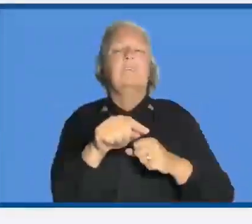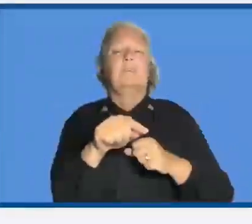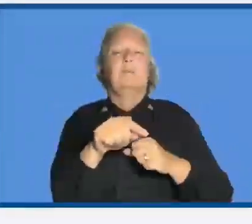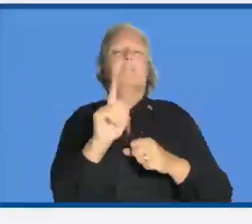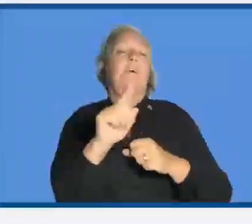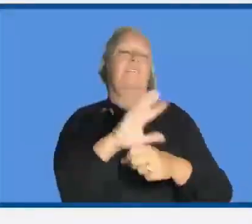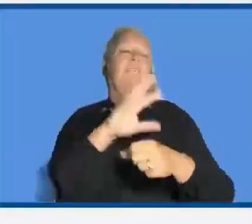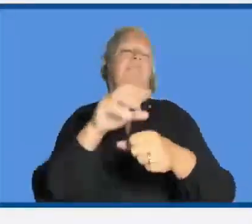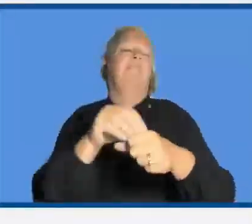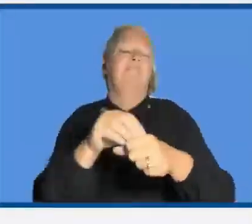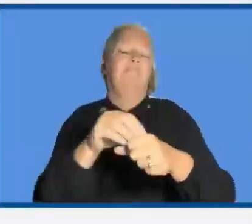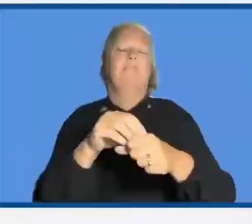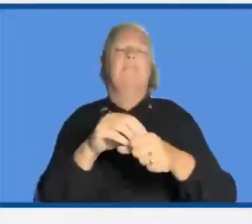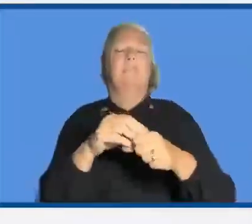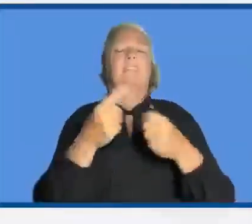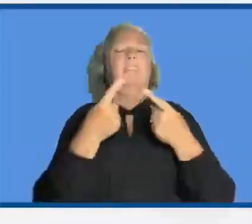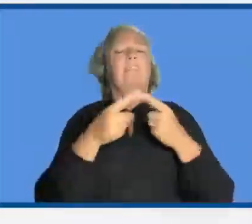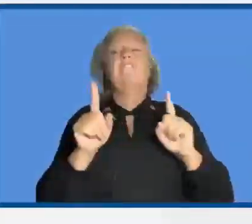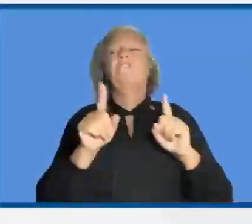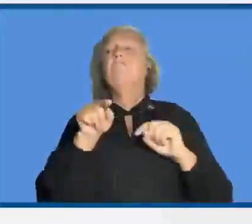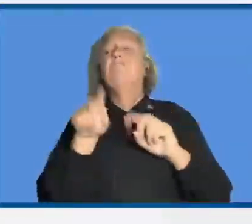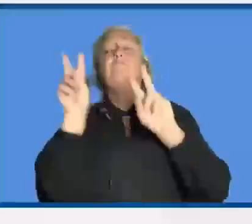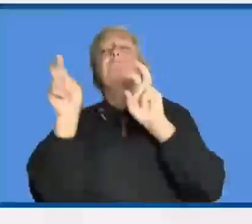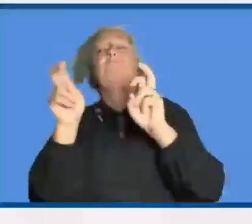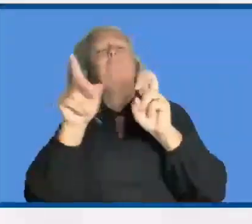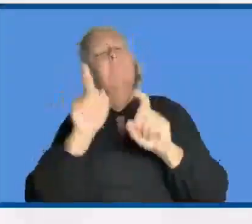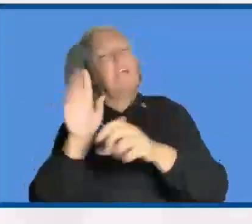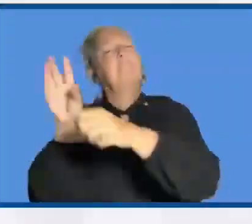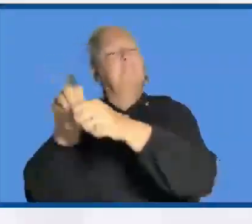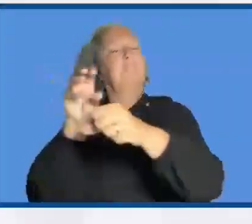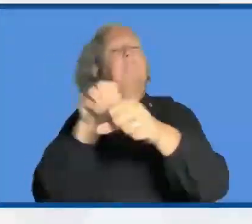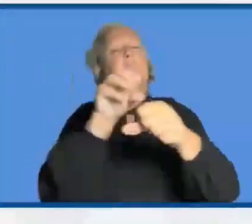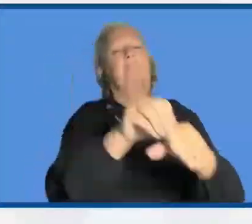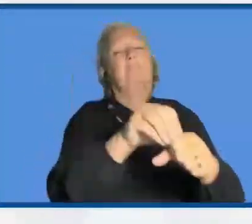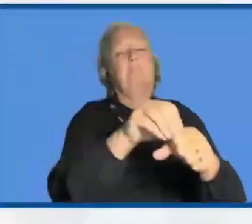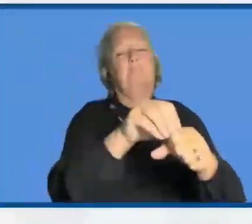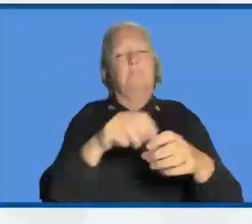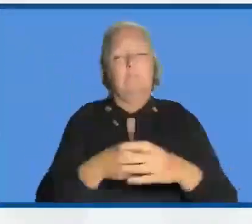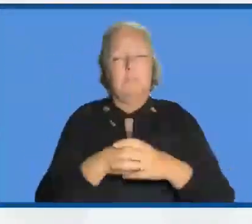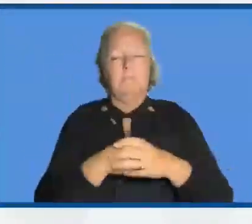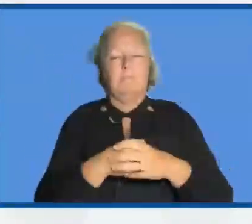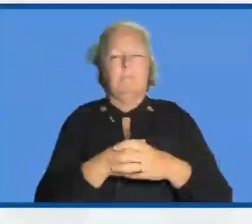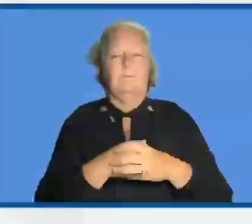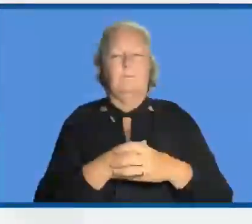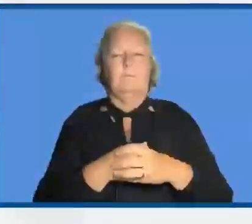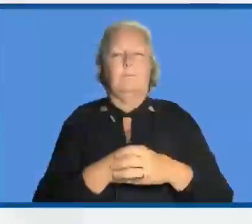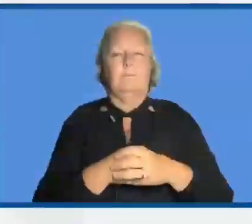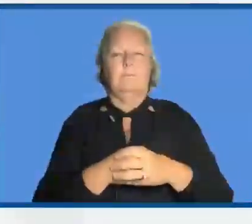topics, because it also implies the learning of